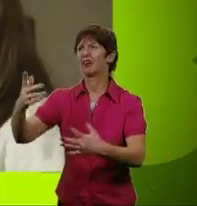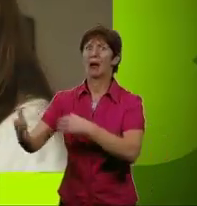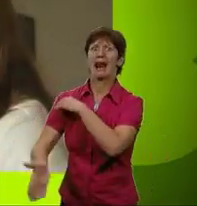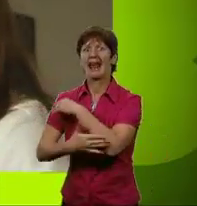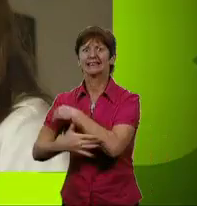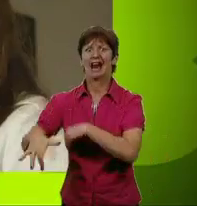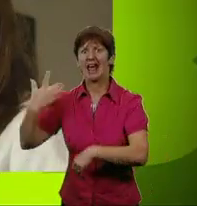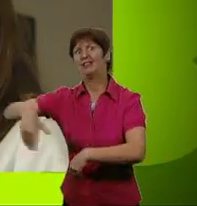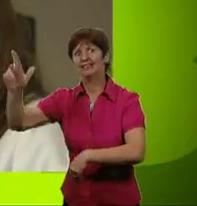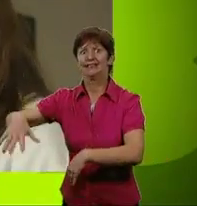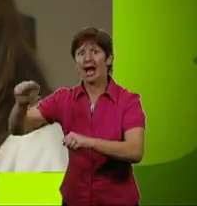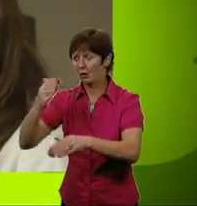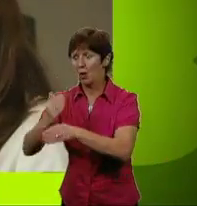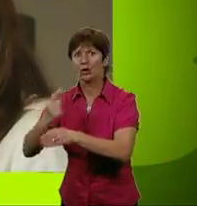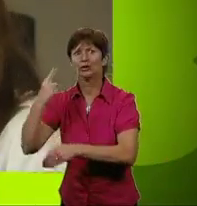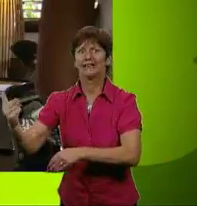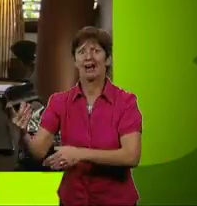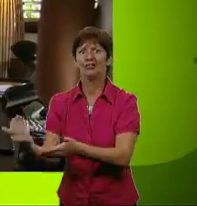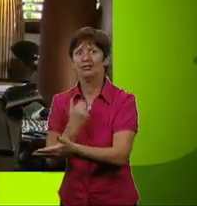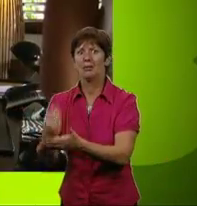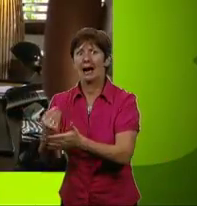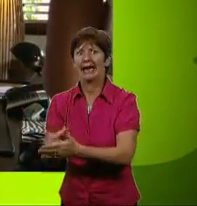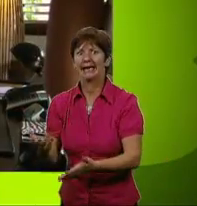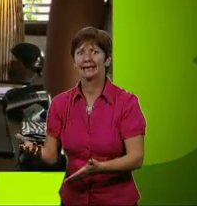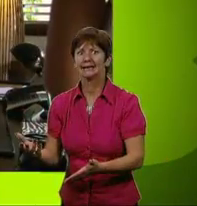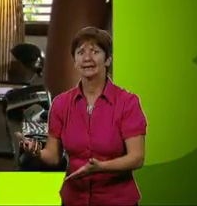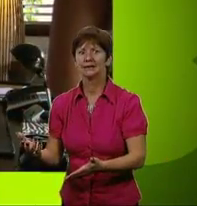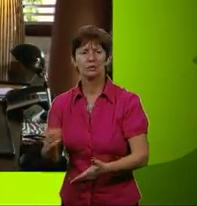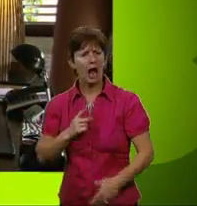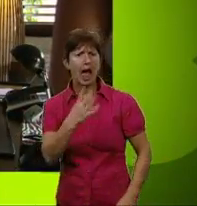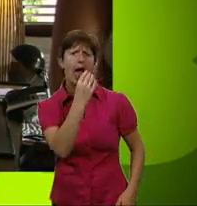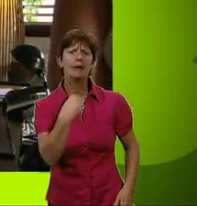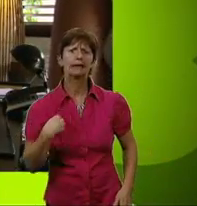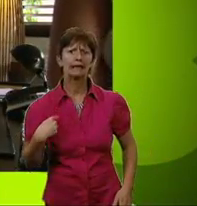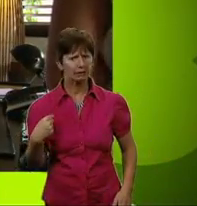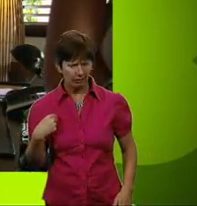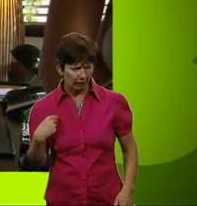having a go at me for? I didn't kill the coral. I didn't say you did.